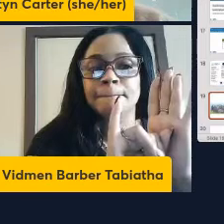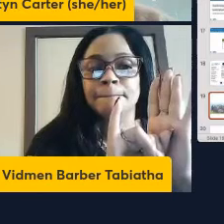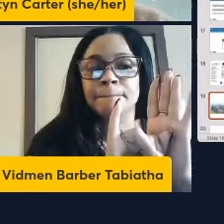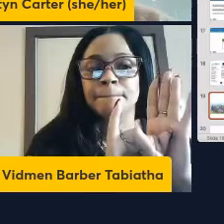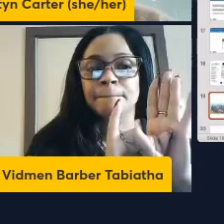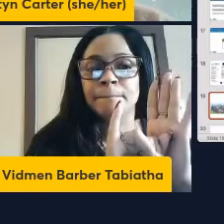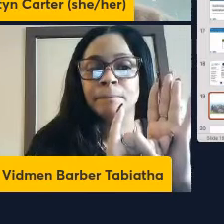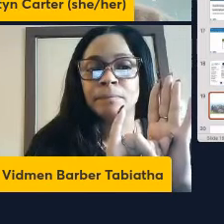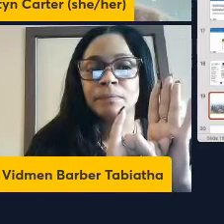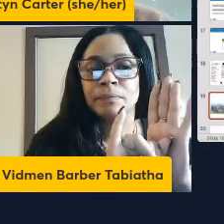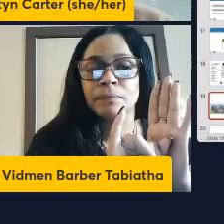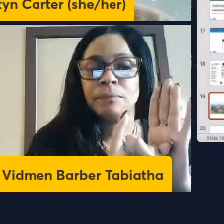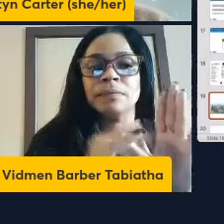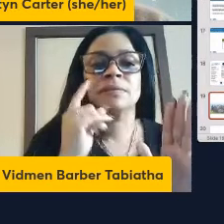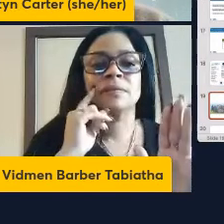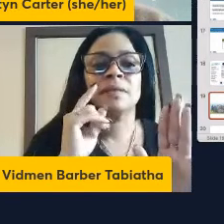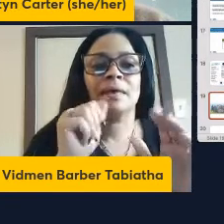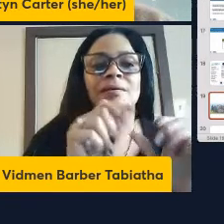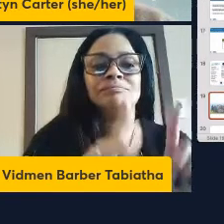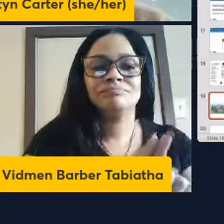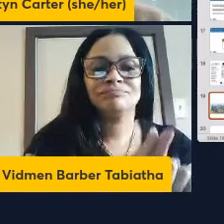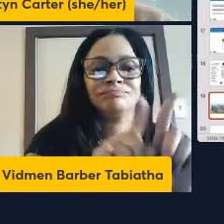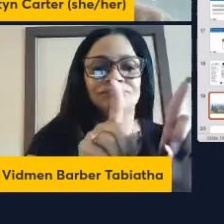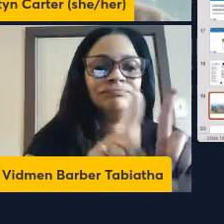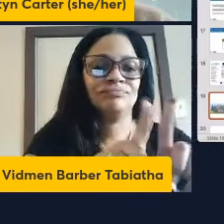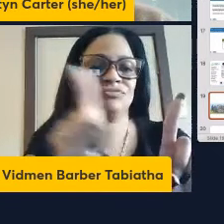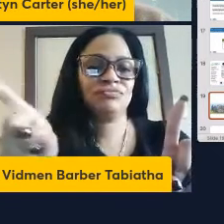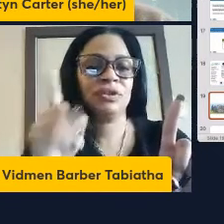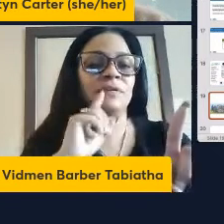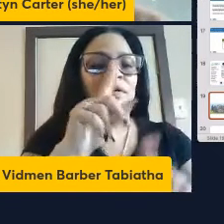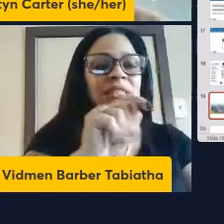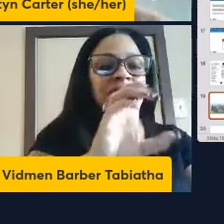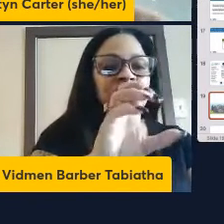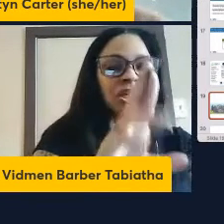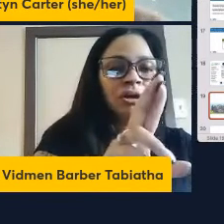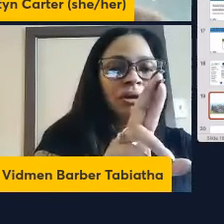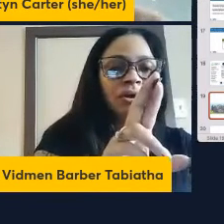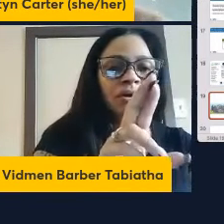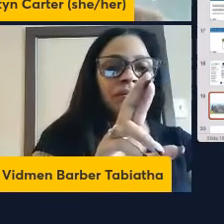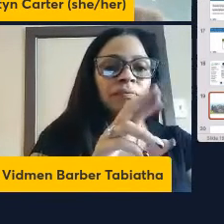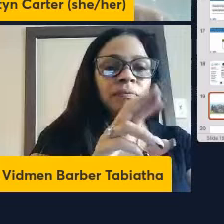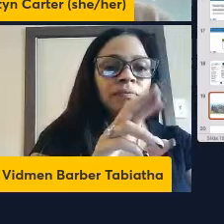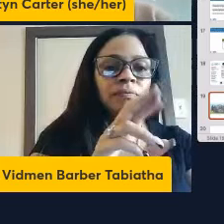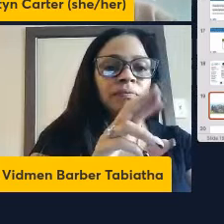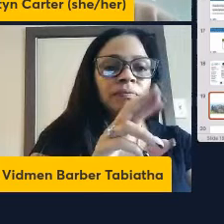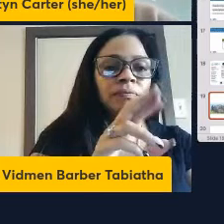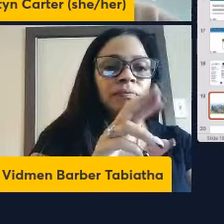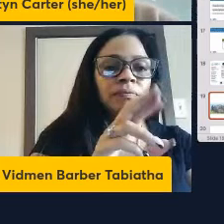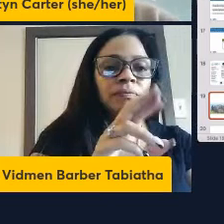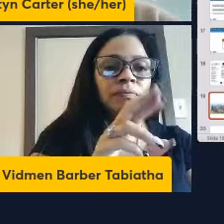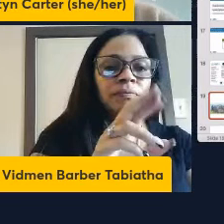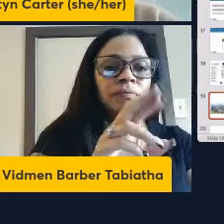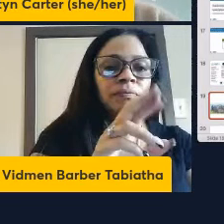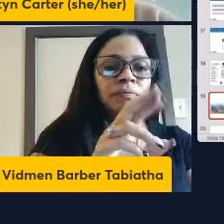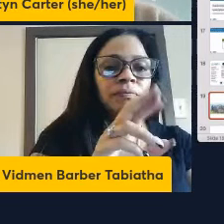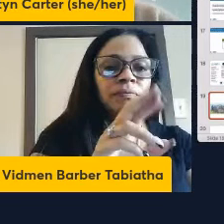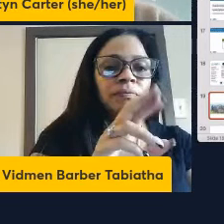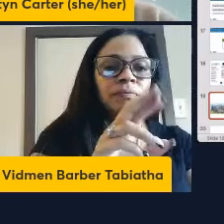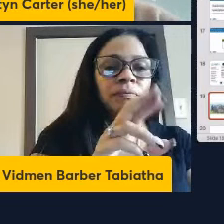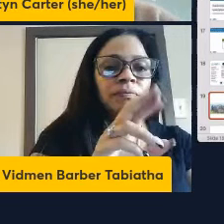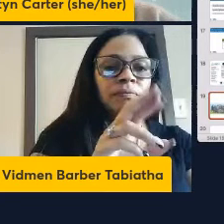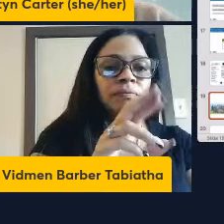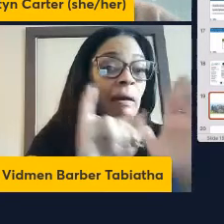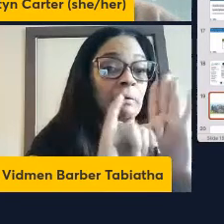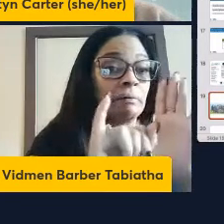had been triggered through the TCR binding. There are other ways to potentially identify